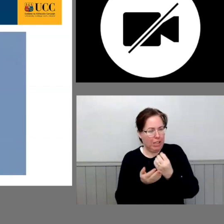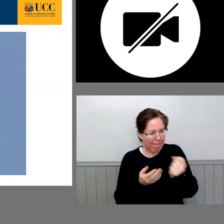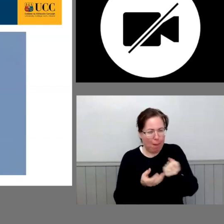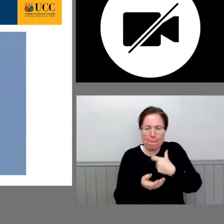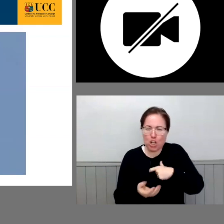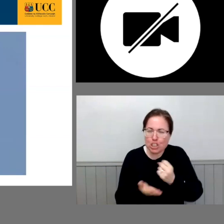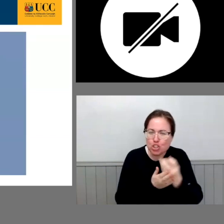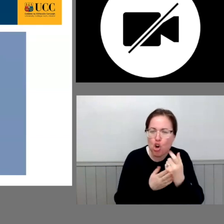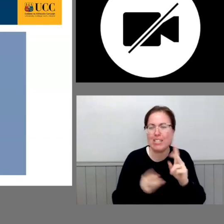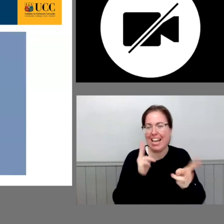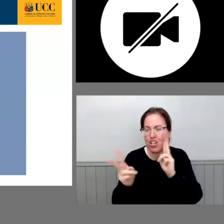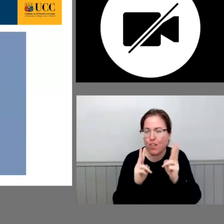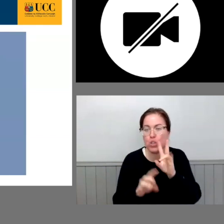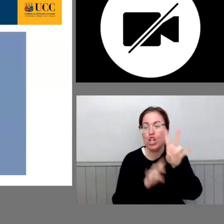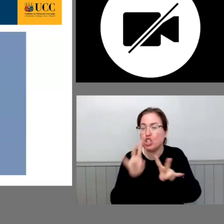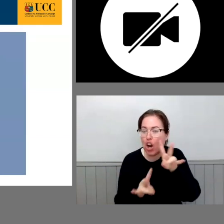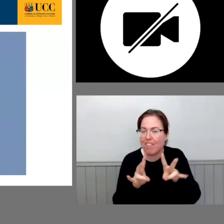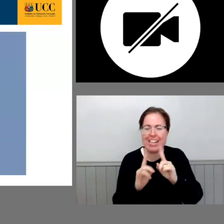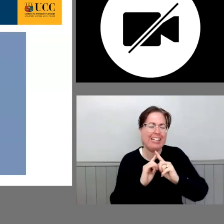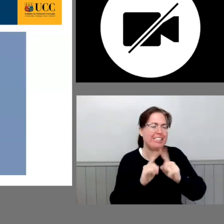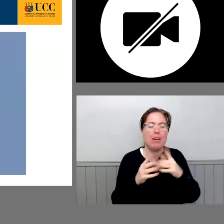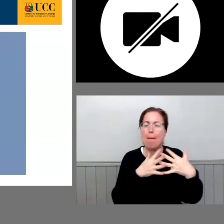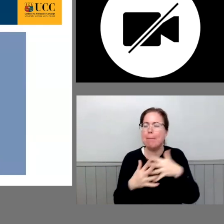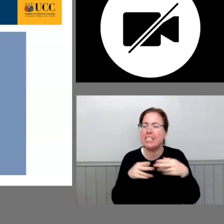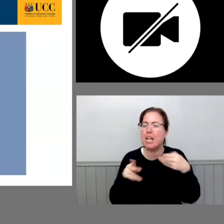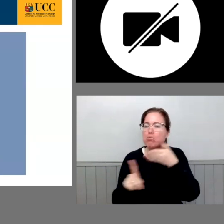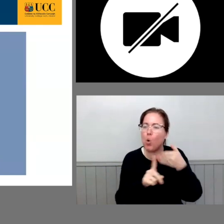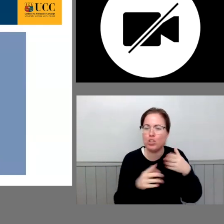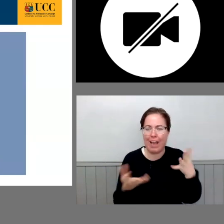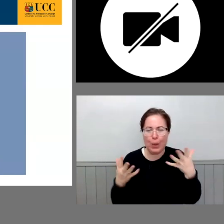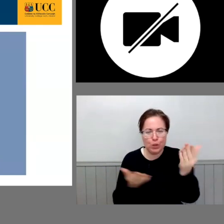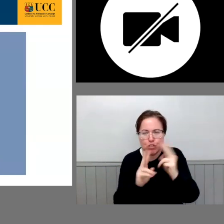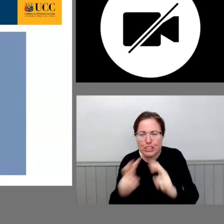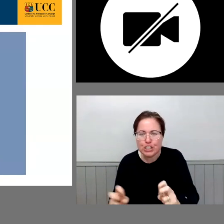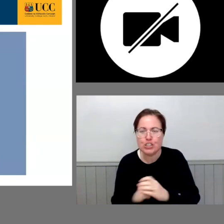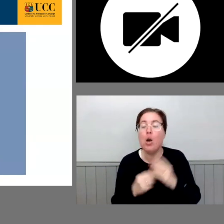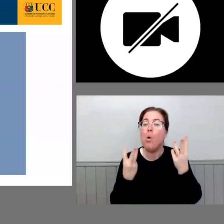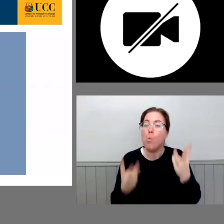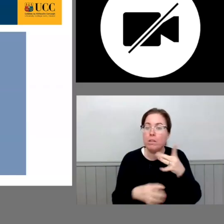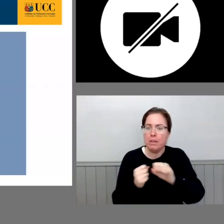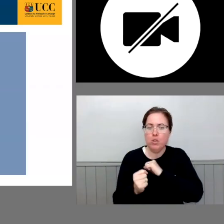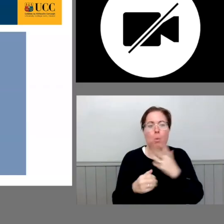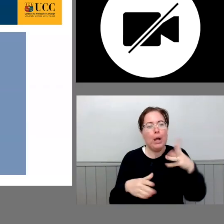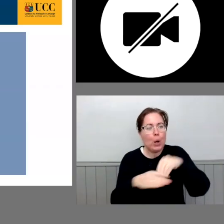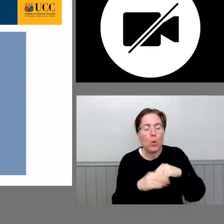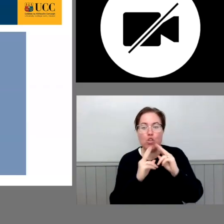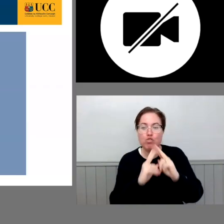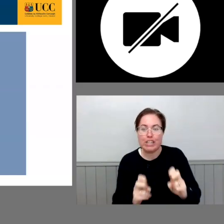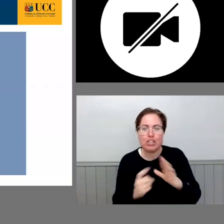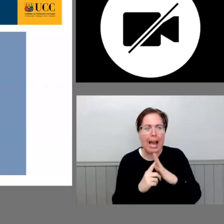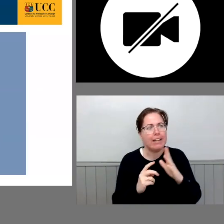interviews, surveys, and mixed approaches. We also made sure to include research and perspectives led